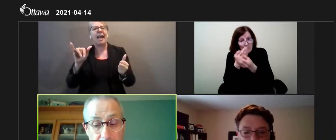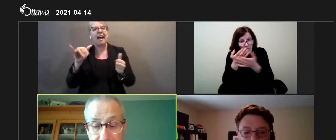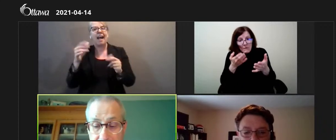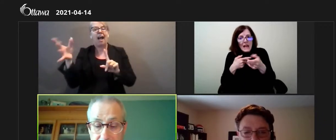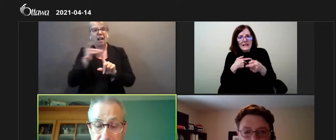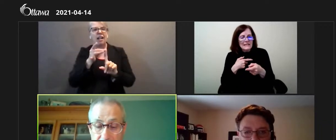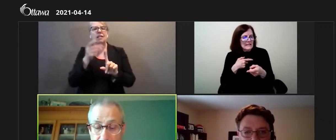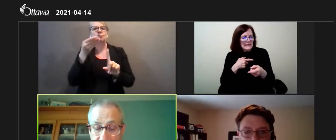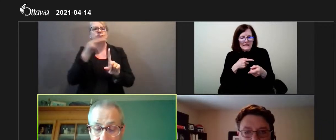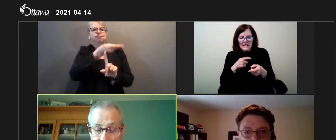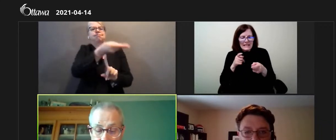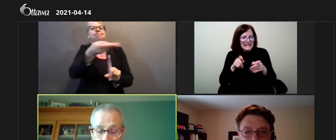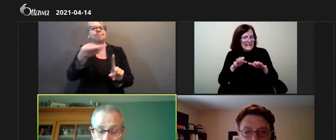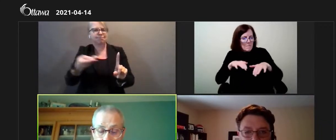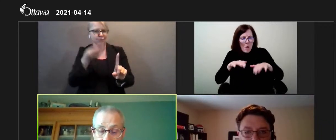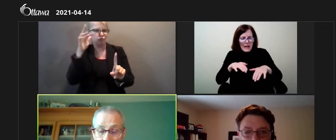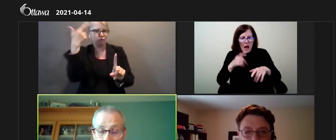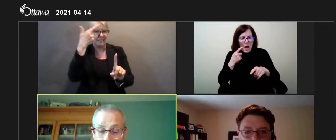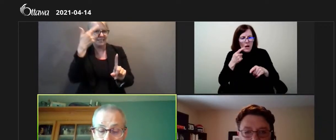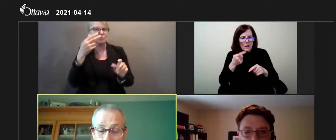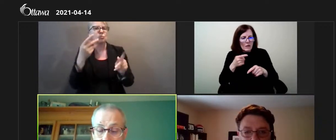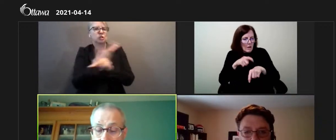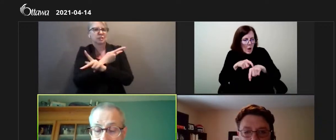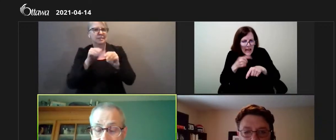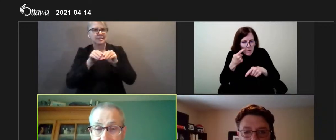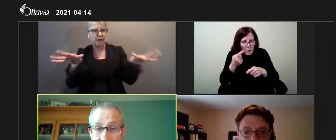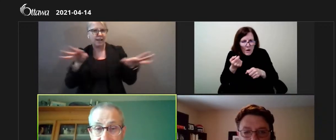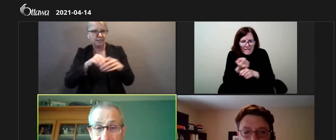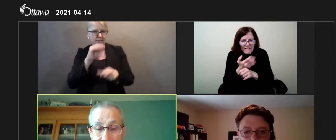of COVID in Ottawa.